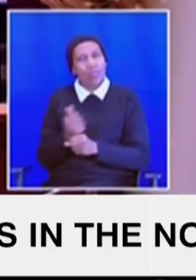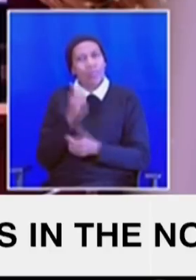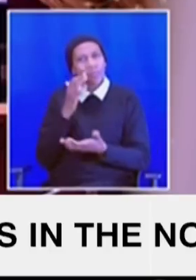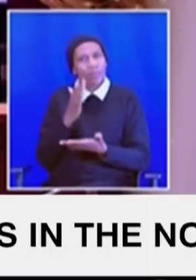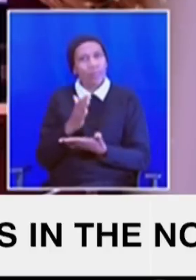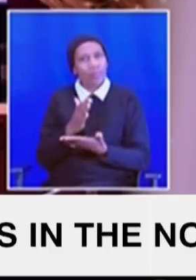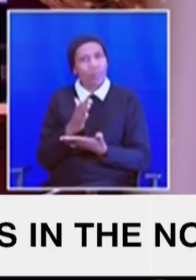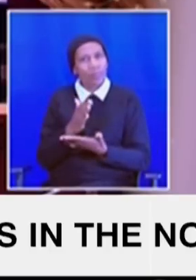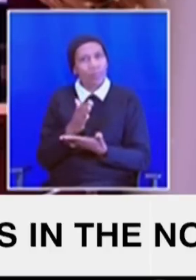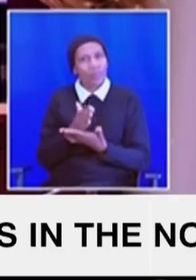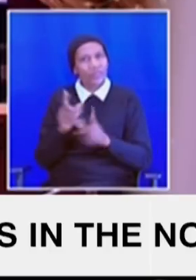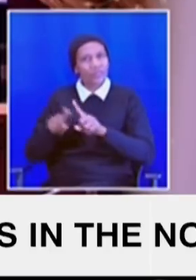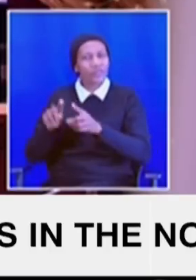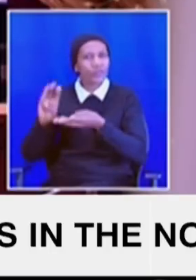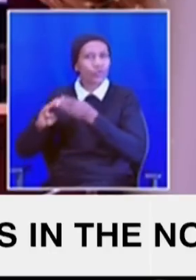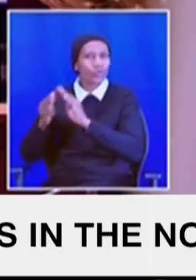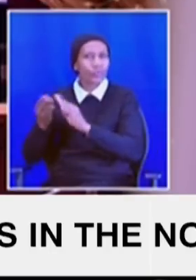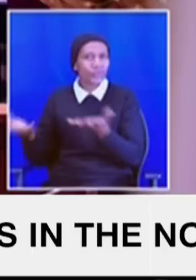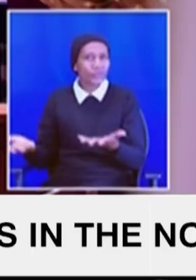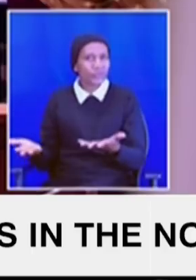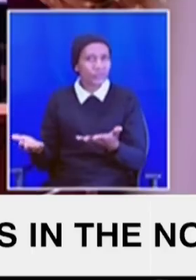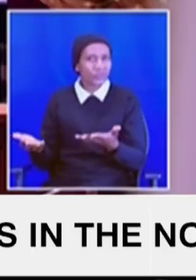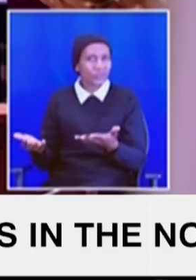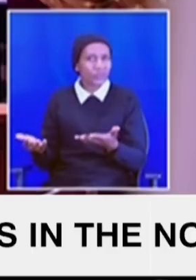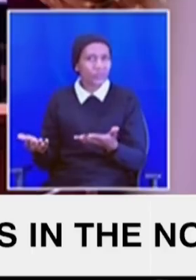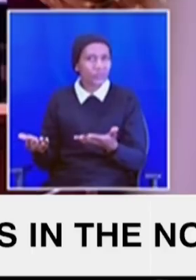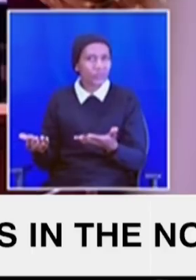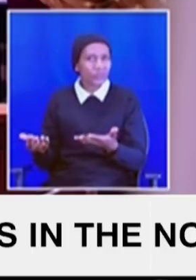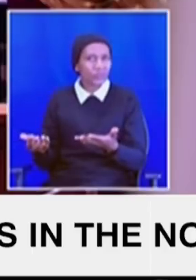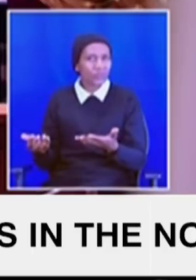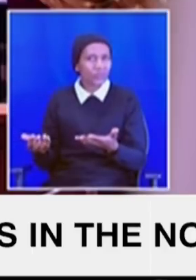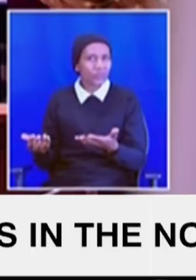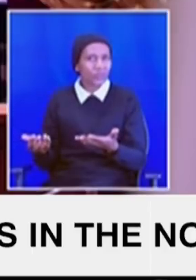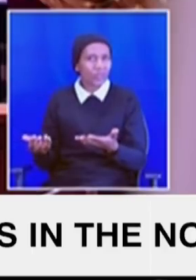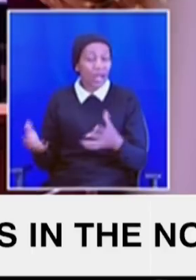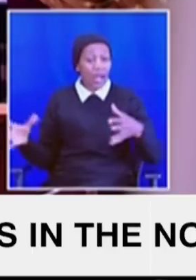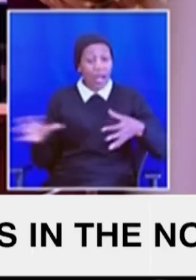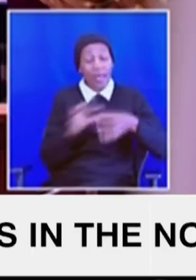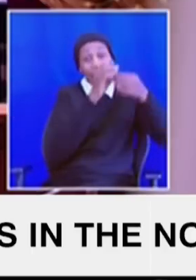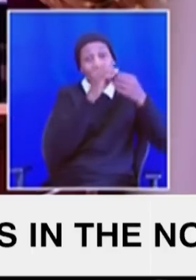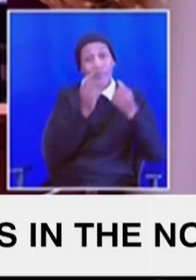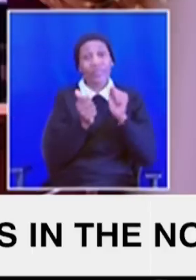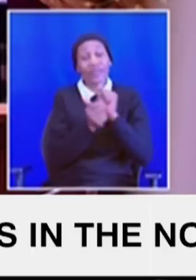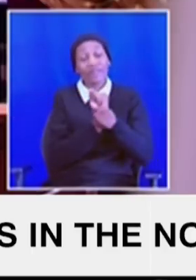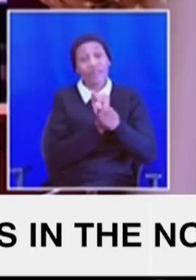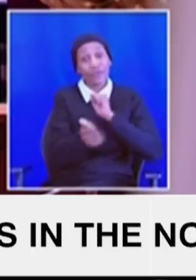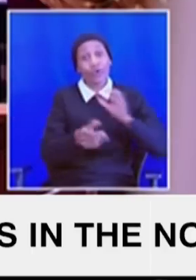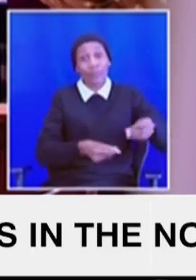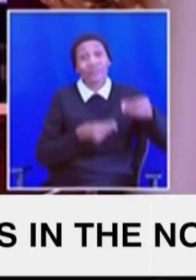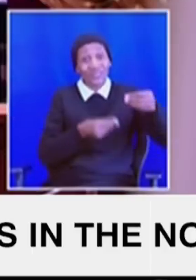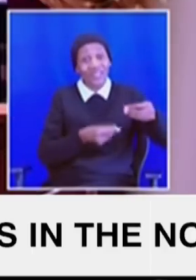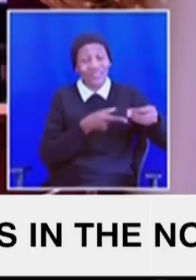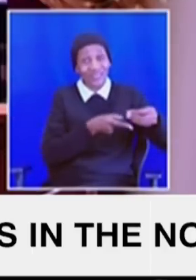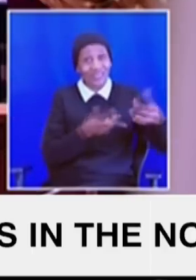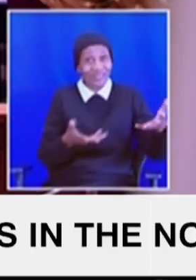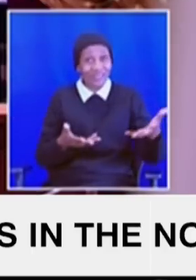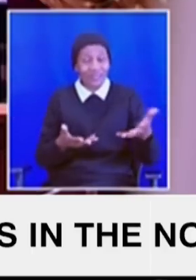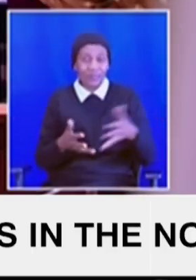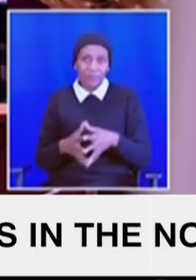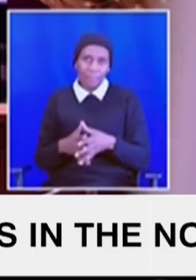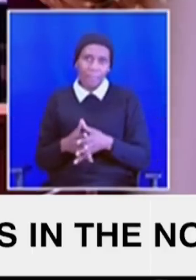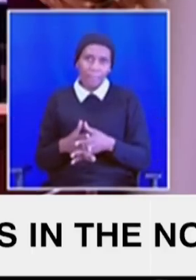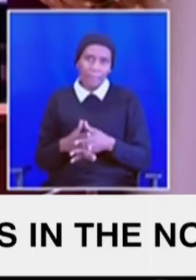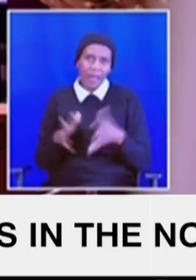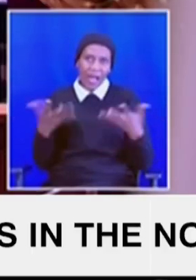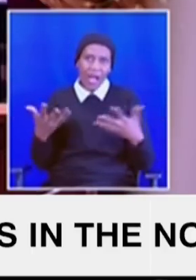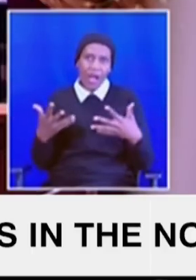views of communities in line with the injunctions of the Freedom Charter you mentioned in your response about